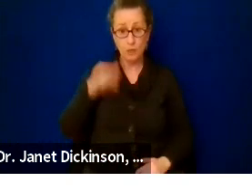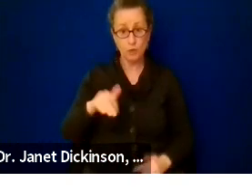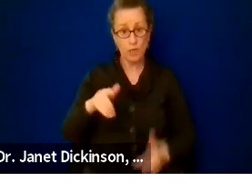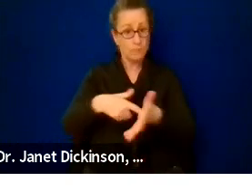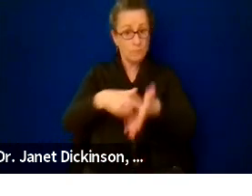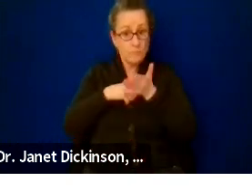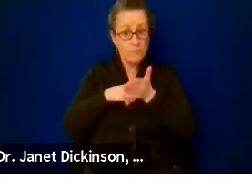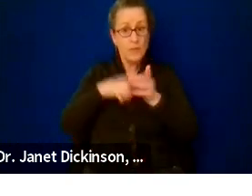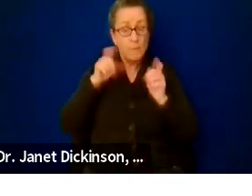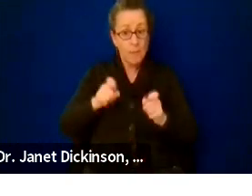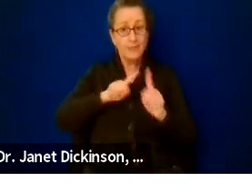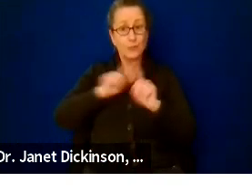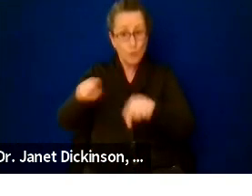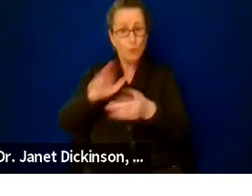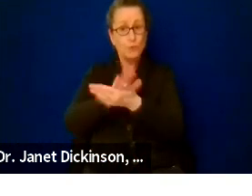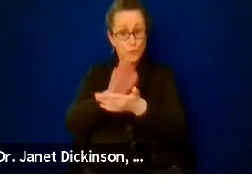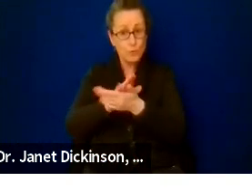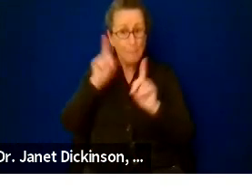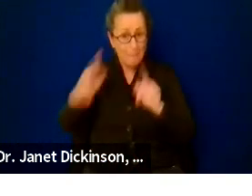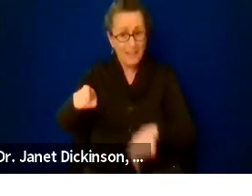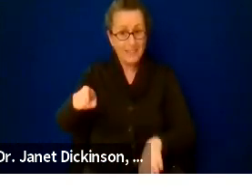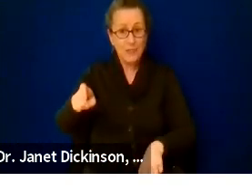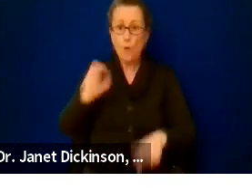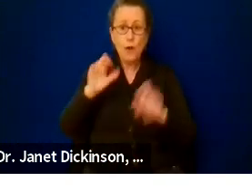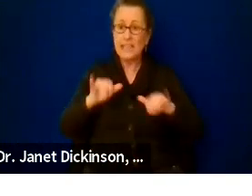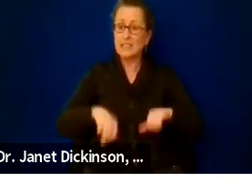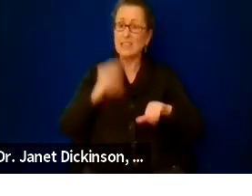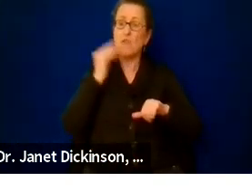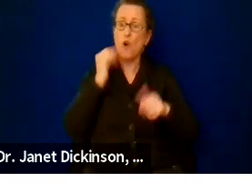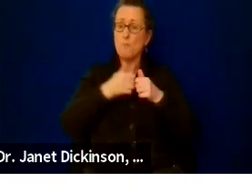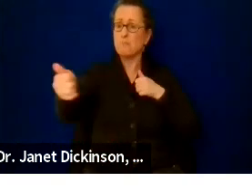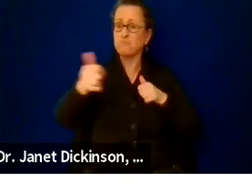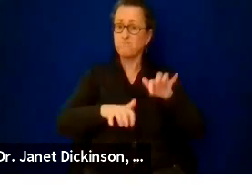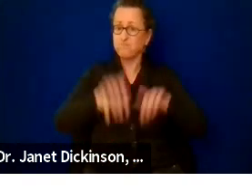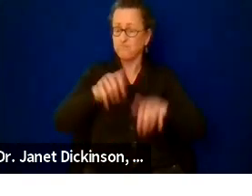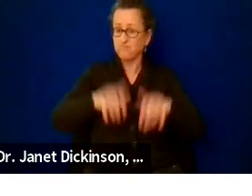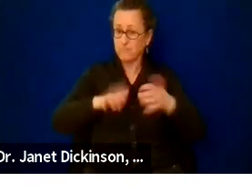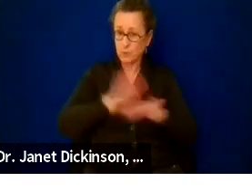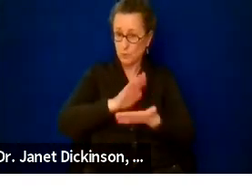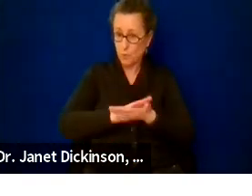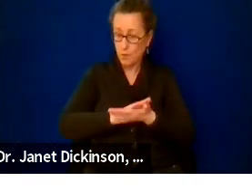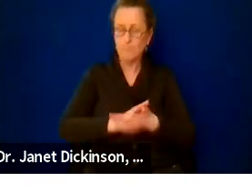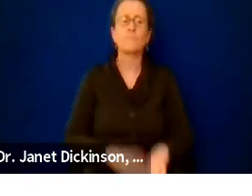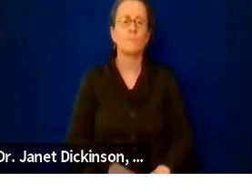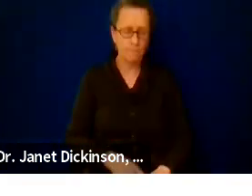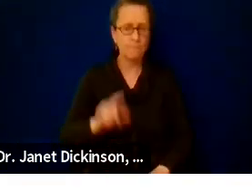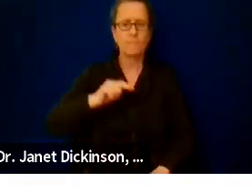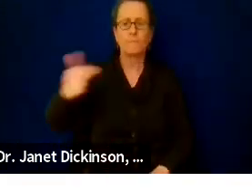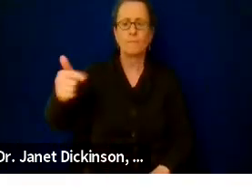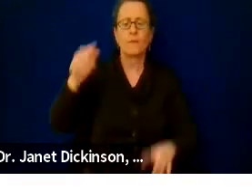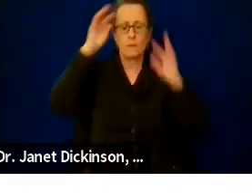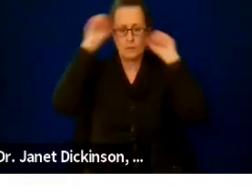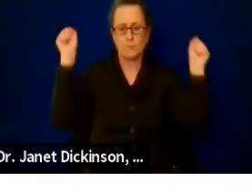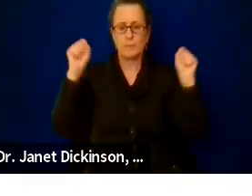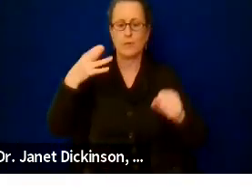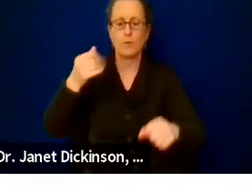school? Dr. Houle, I'll point that question to you. Sure. Just to give you a little background on why we